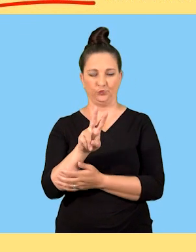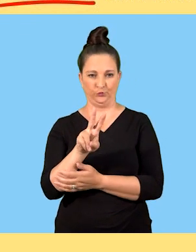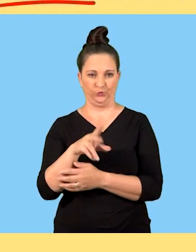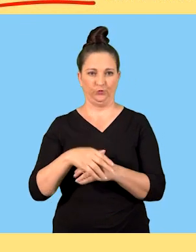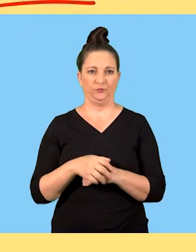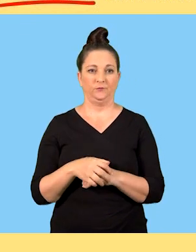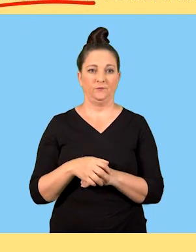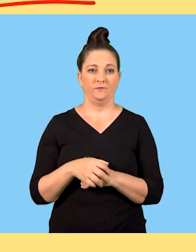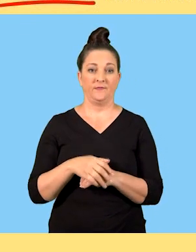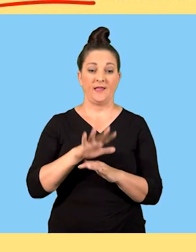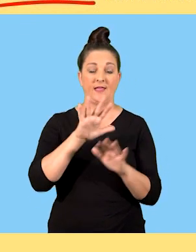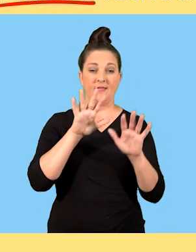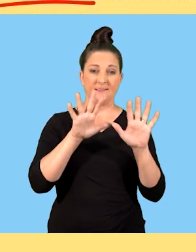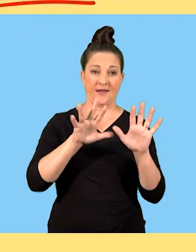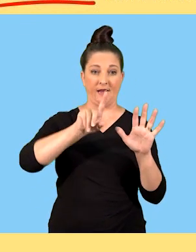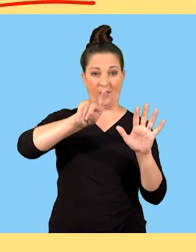10,952.